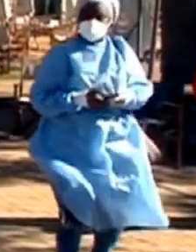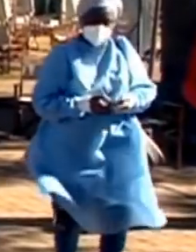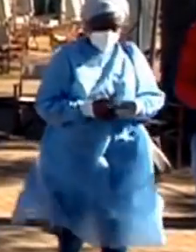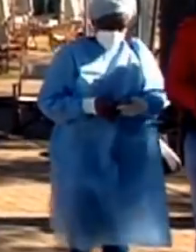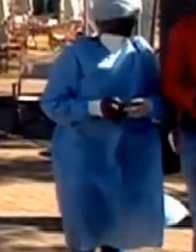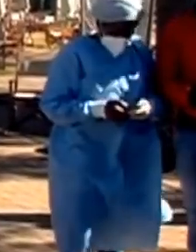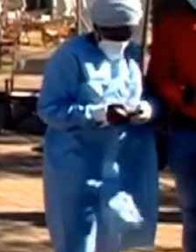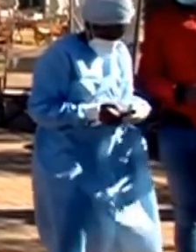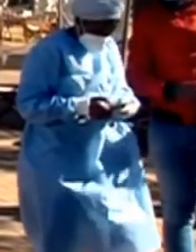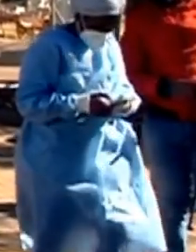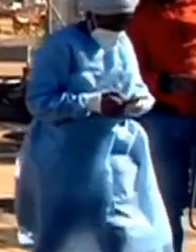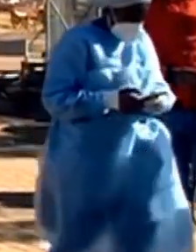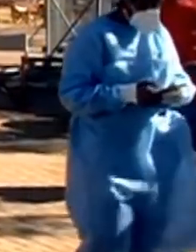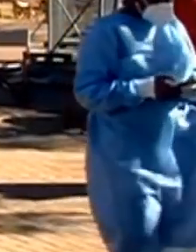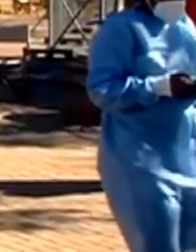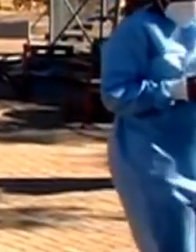for a brief